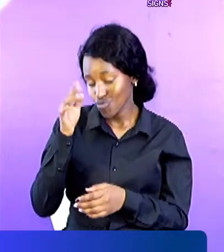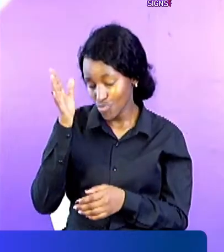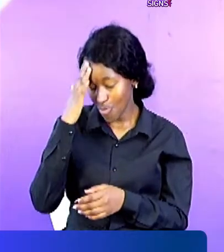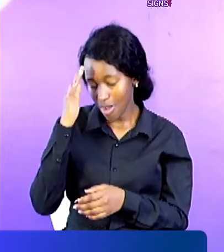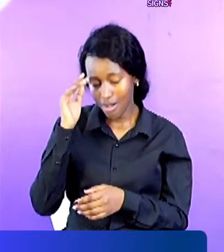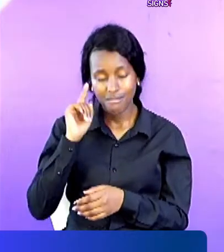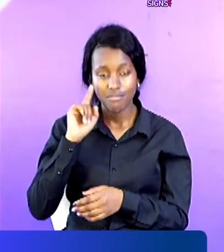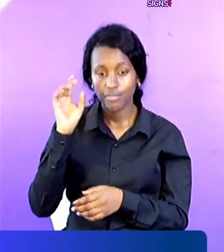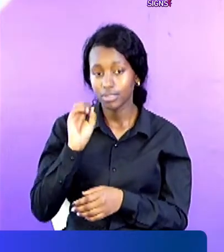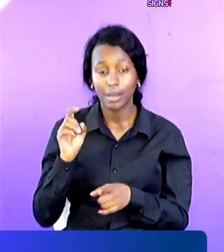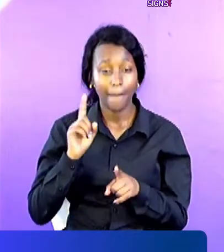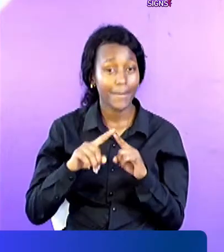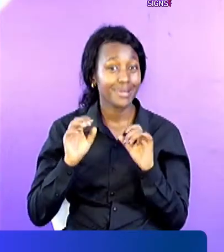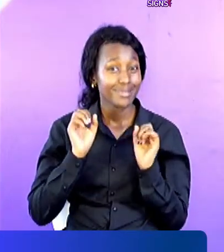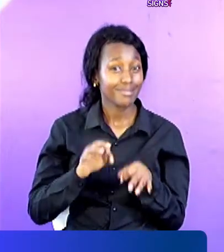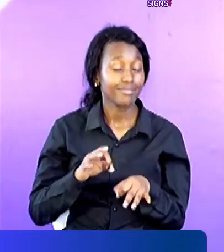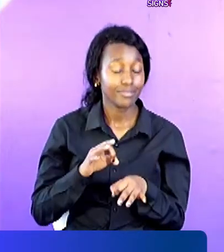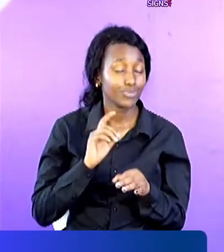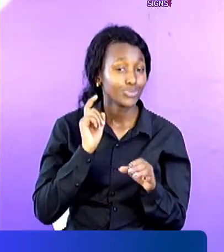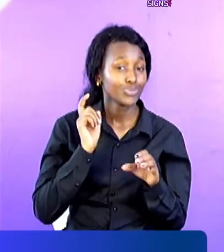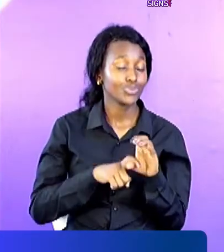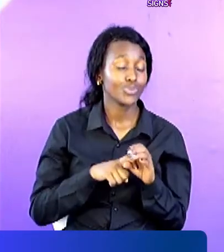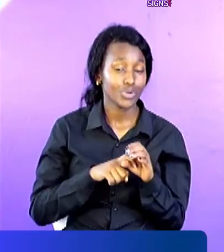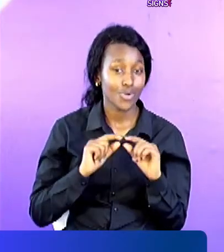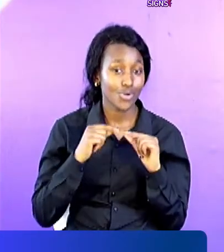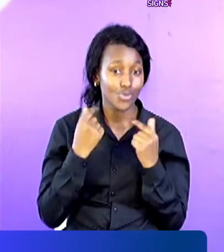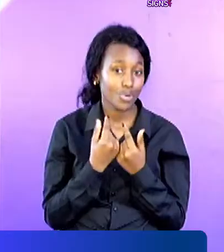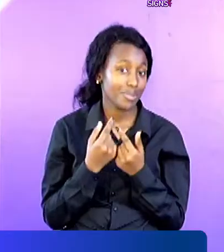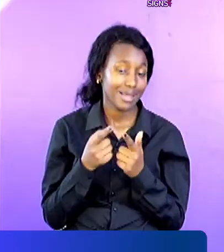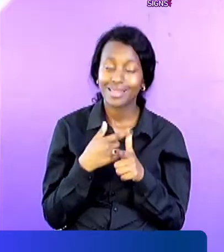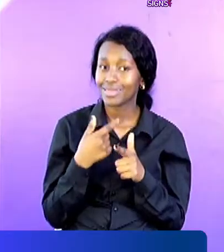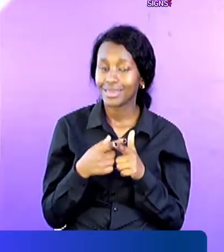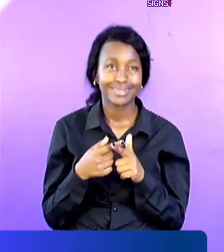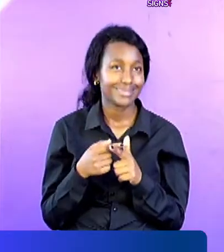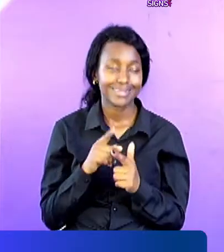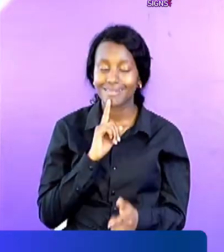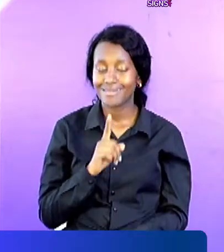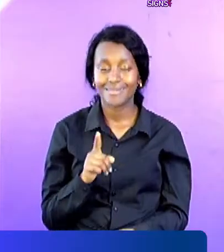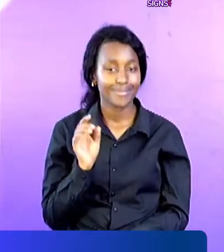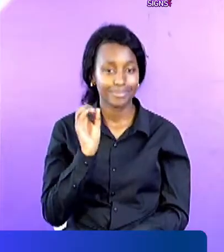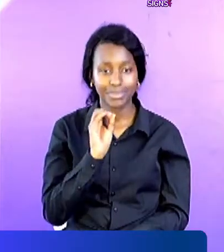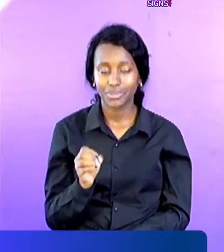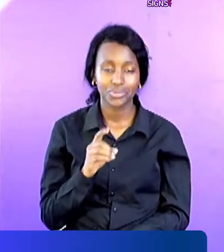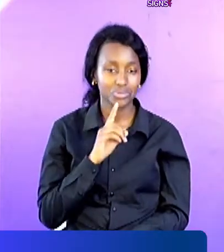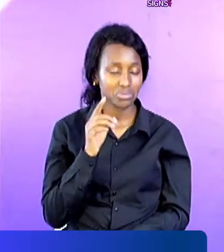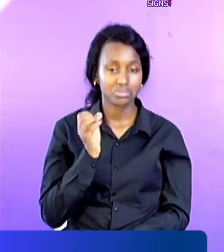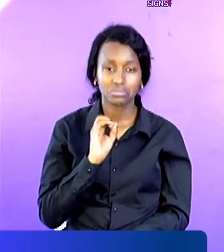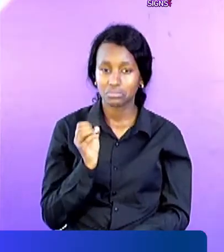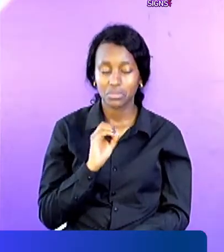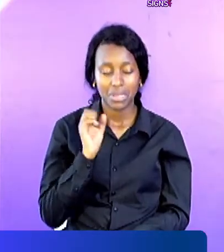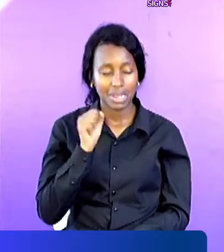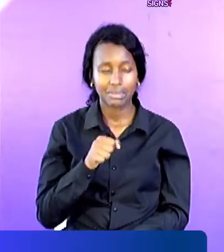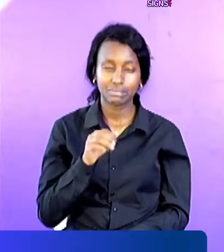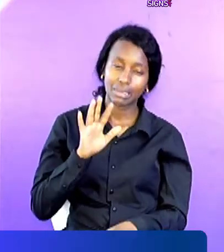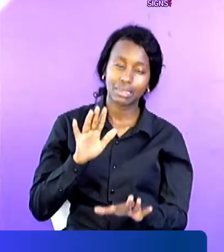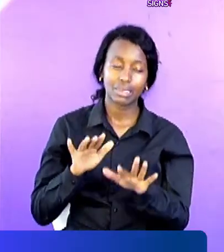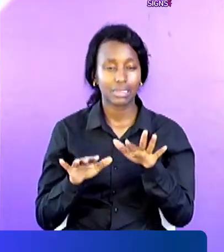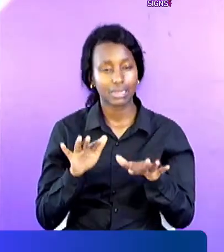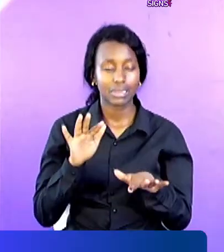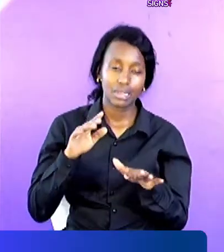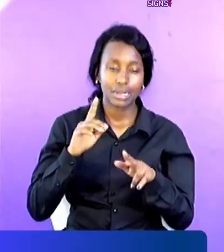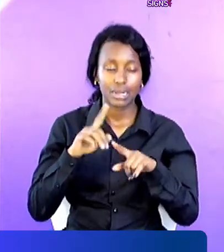too sure how much you're going to get. You just have a rough estimate. It depends on how well that bond fund is